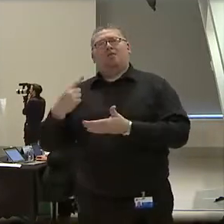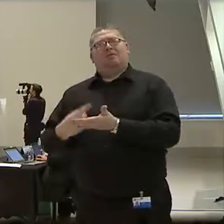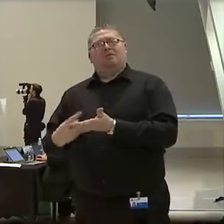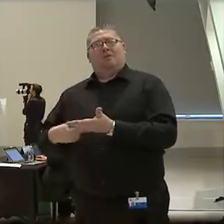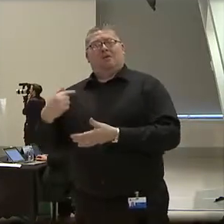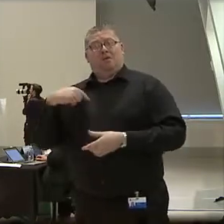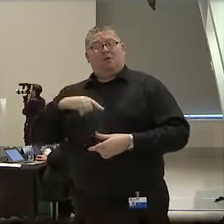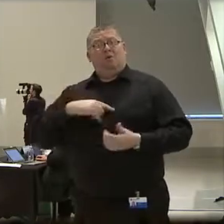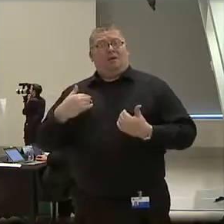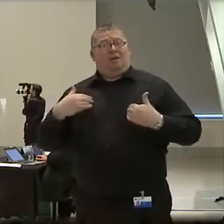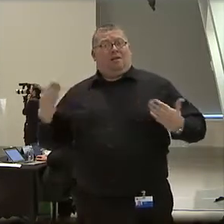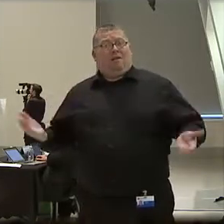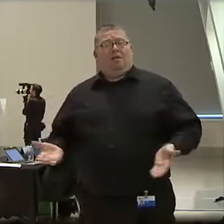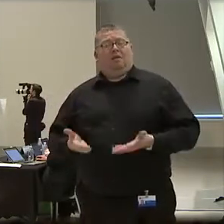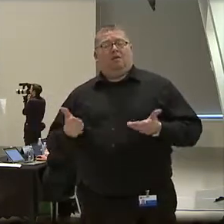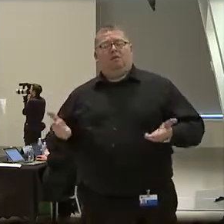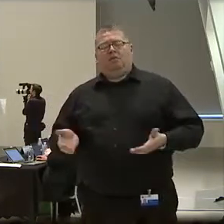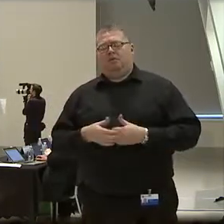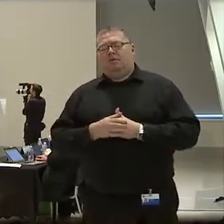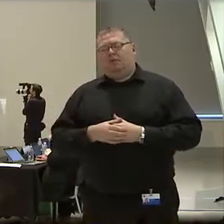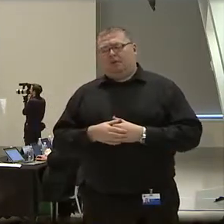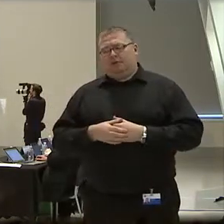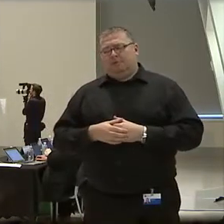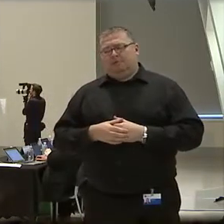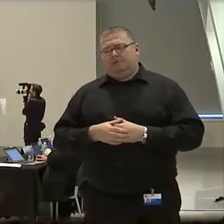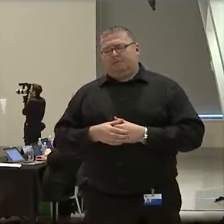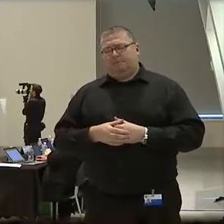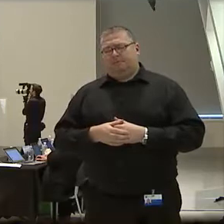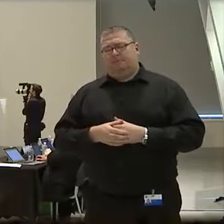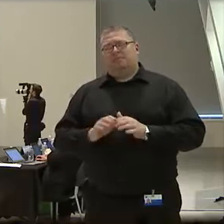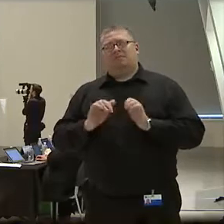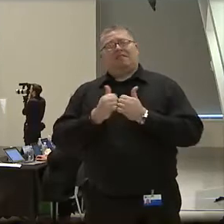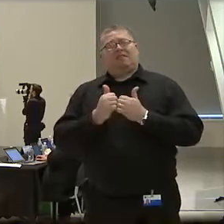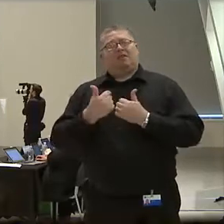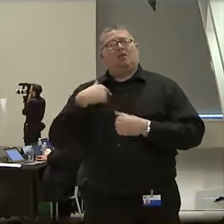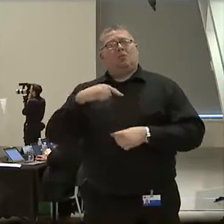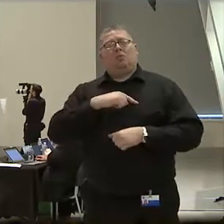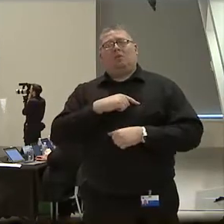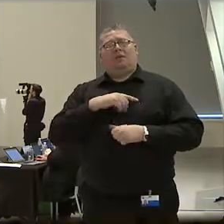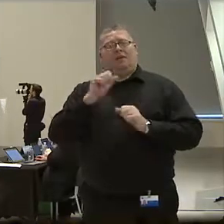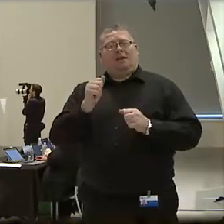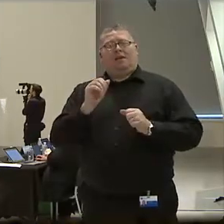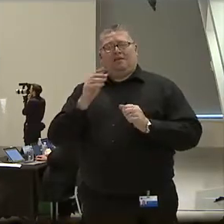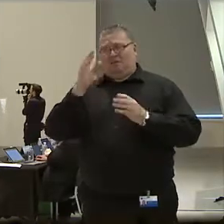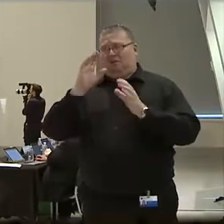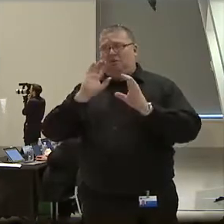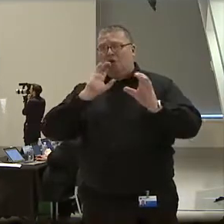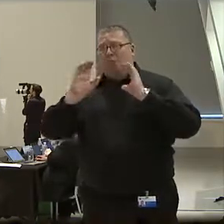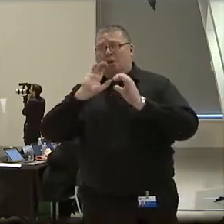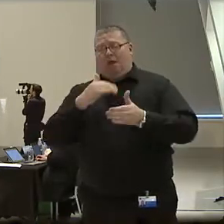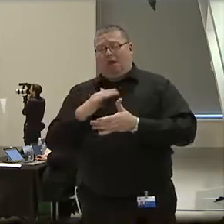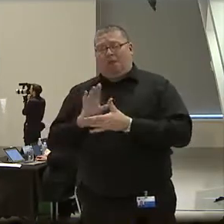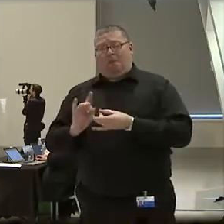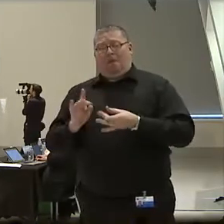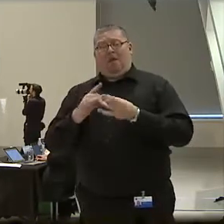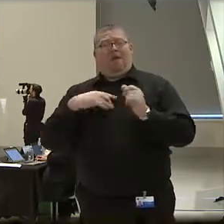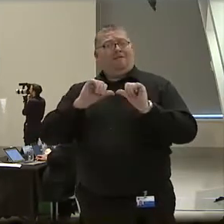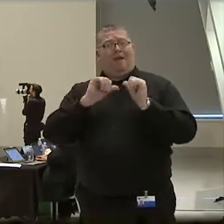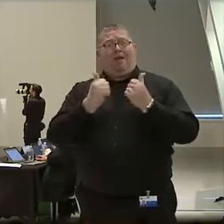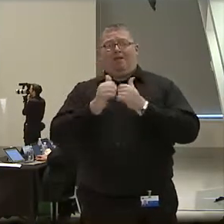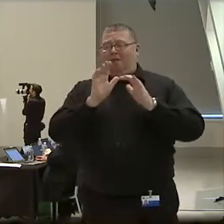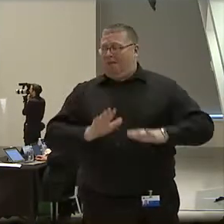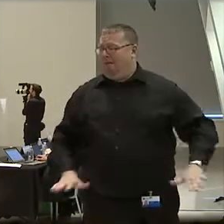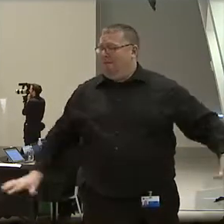had up here is that how do we get our messages across? Because there's agencies throughout this